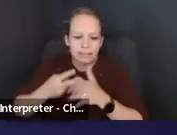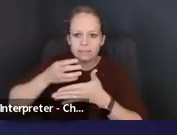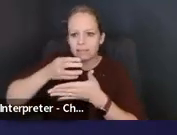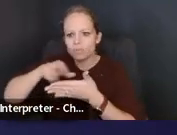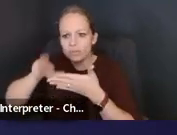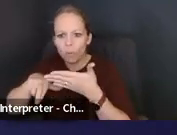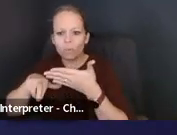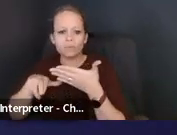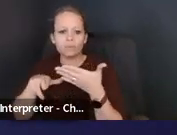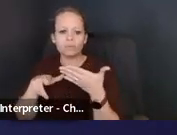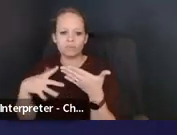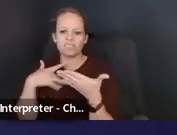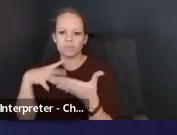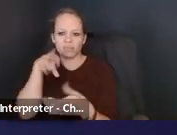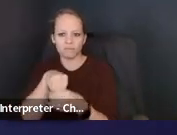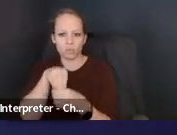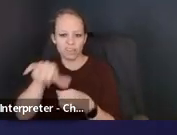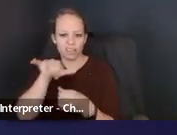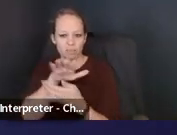usually be called for here.